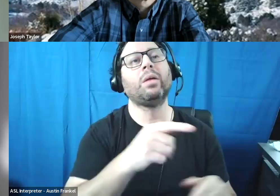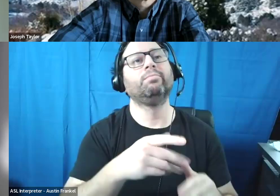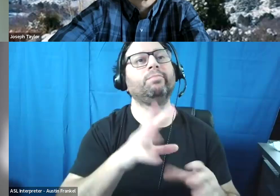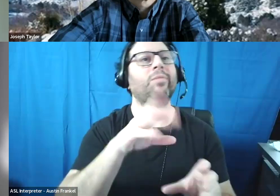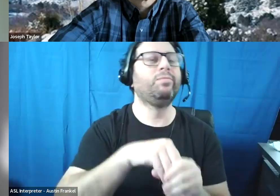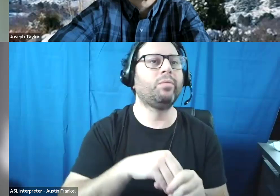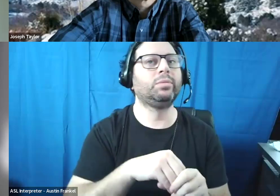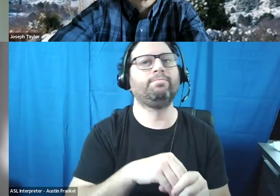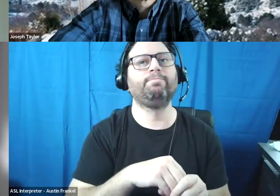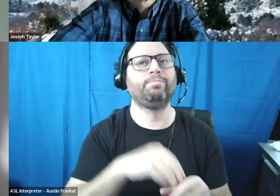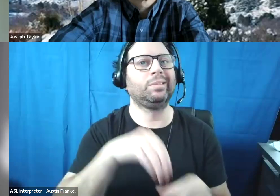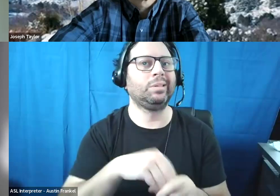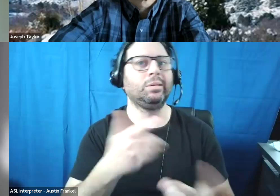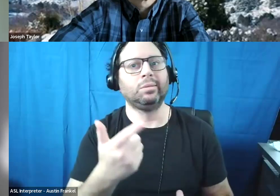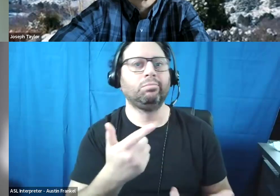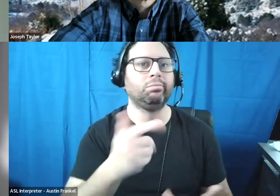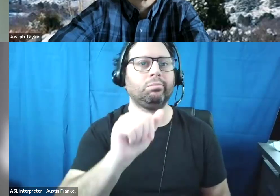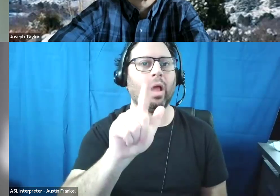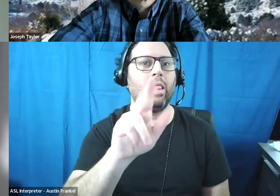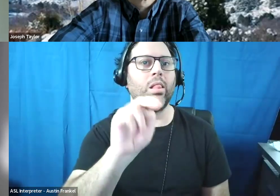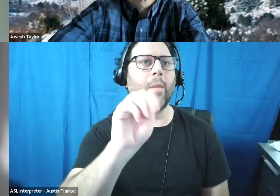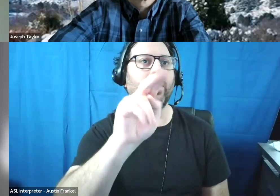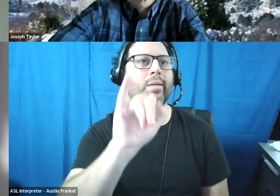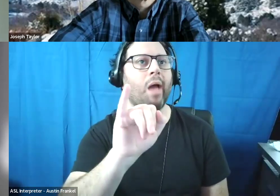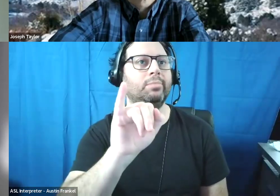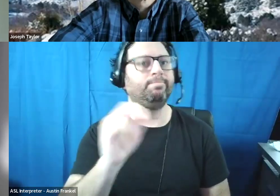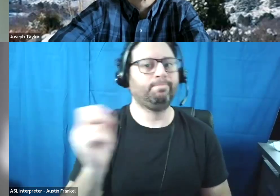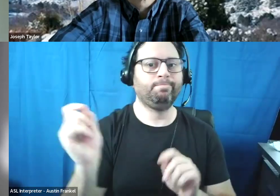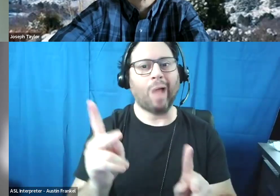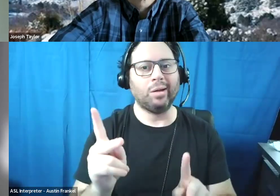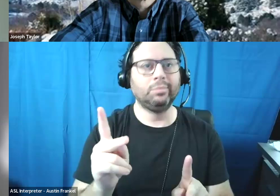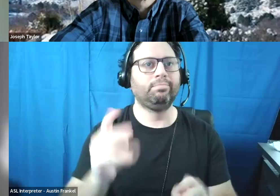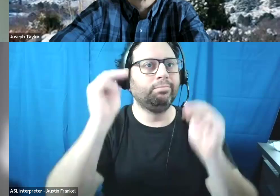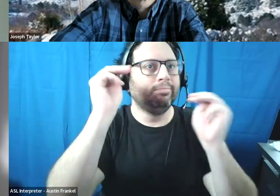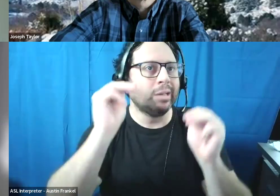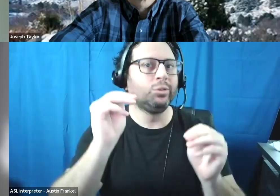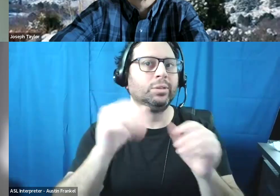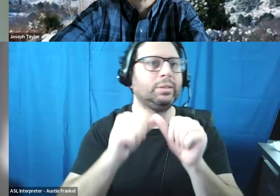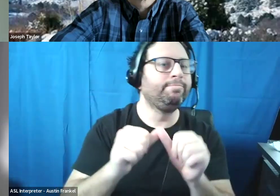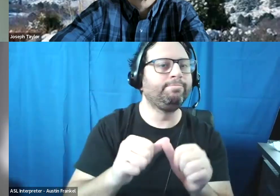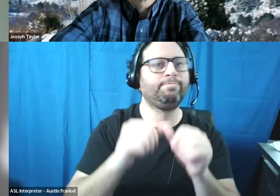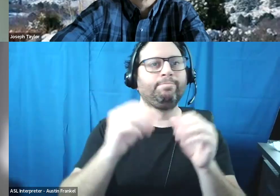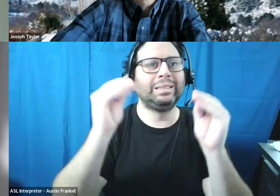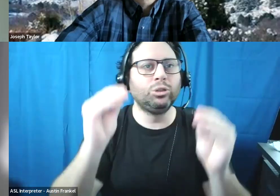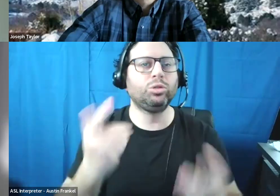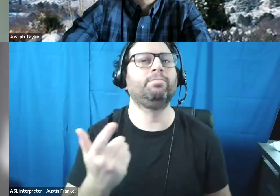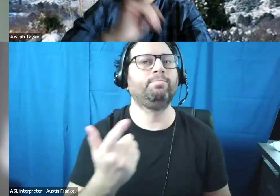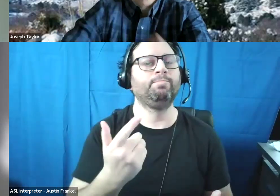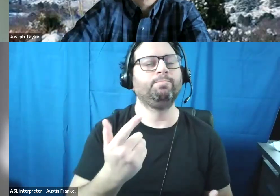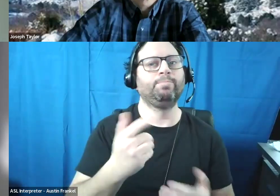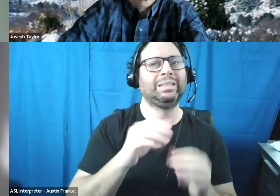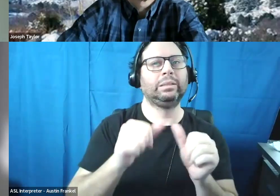involved in sort of like an alumni capacity to continue mentoring or to continue